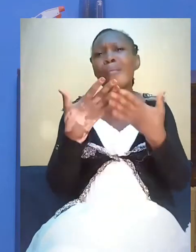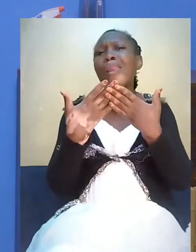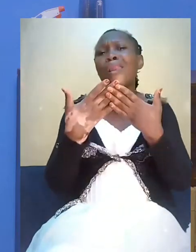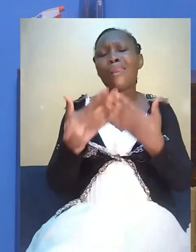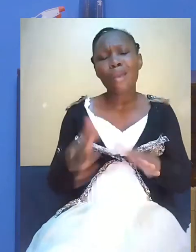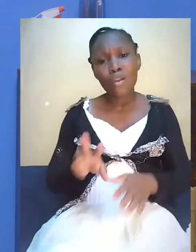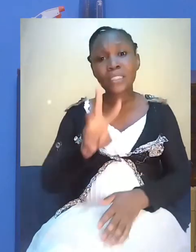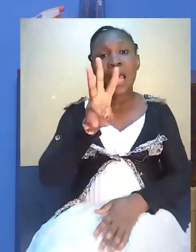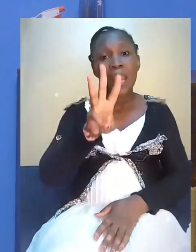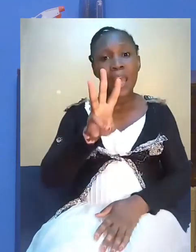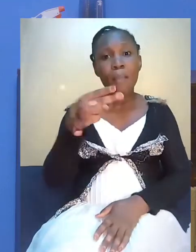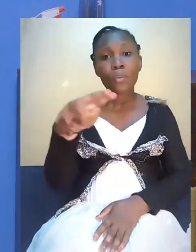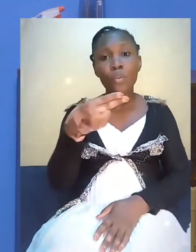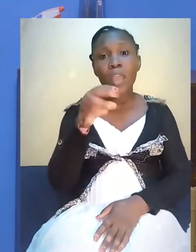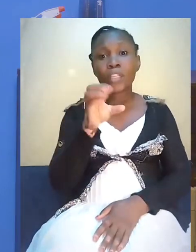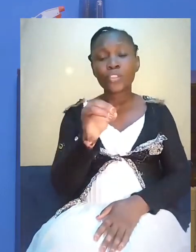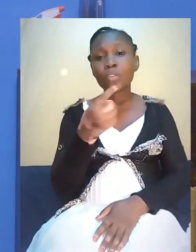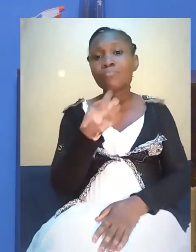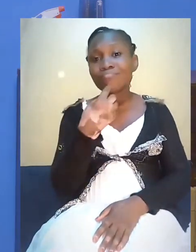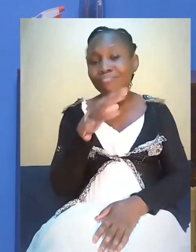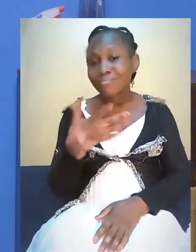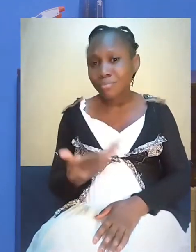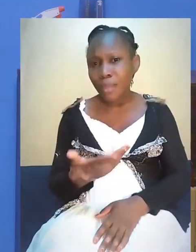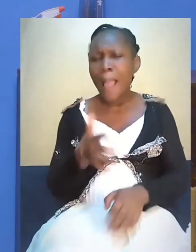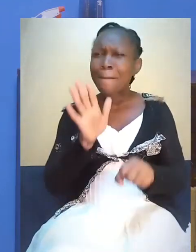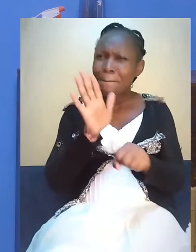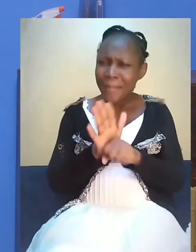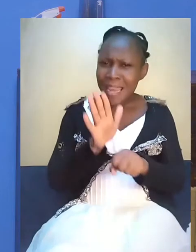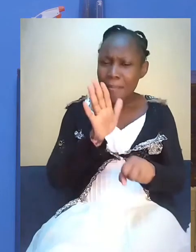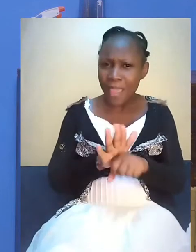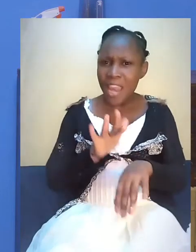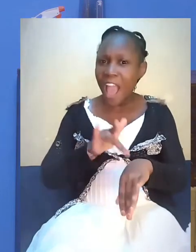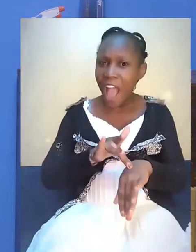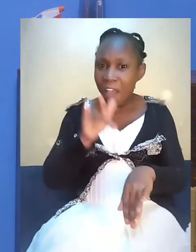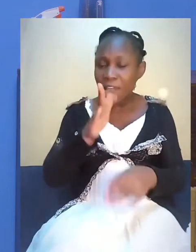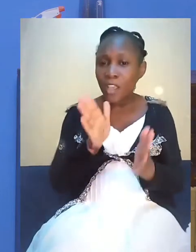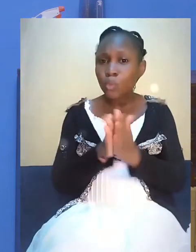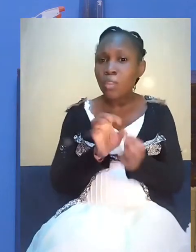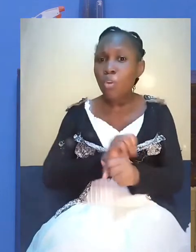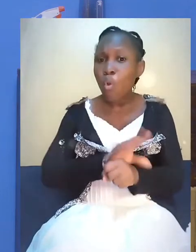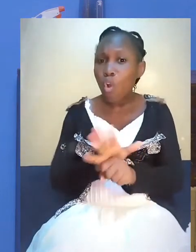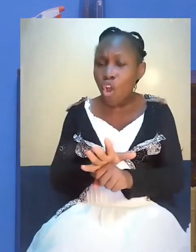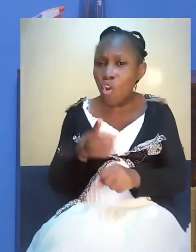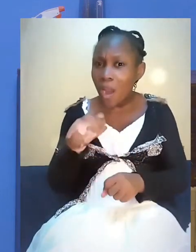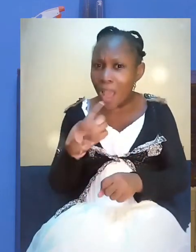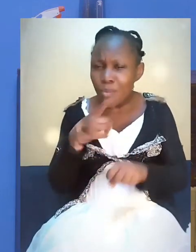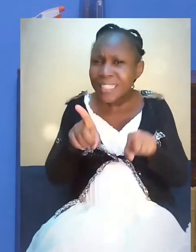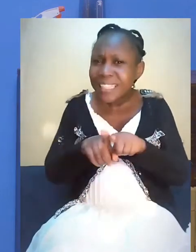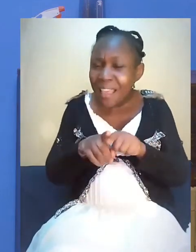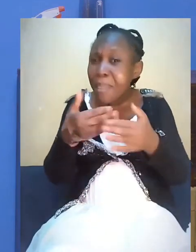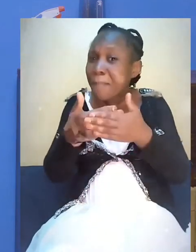Organization, the most affected people by this pandemic are the youth. First of all, even before the pandemic,